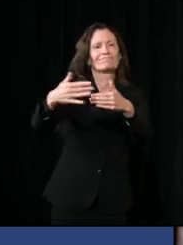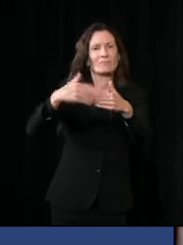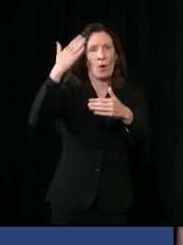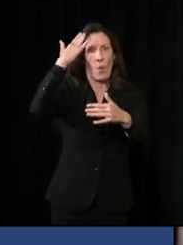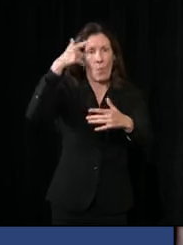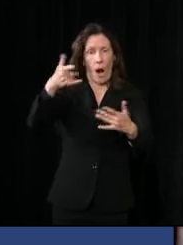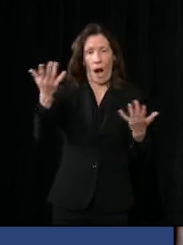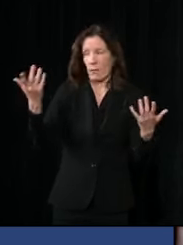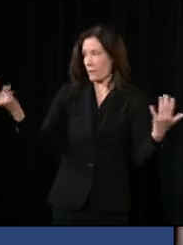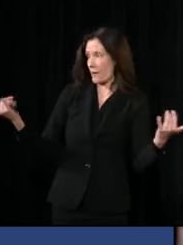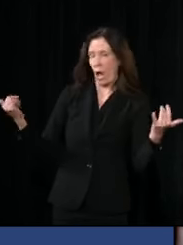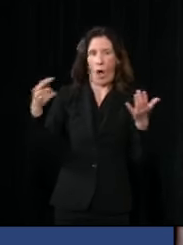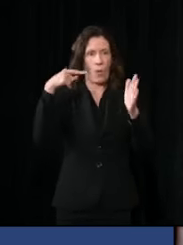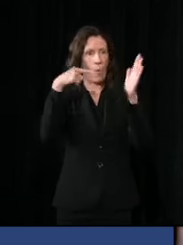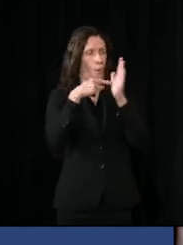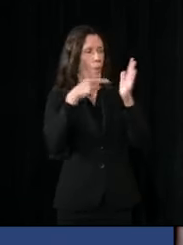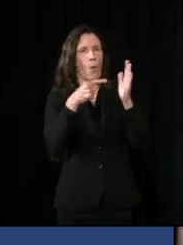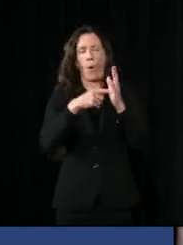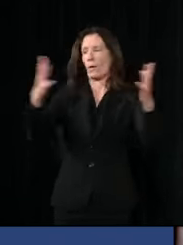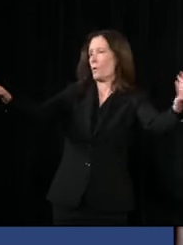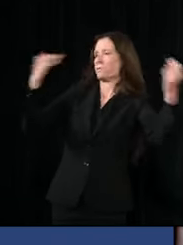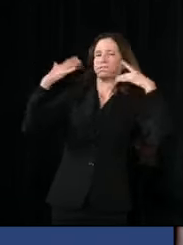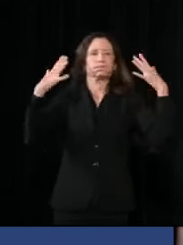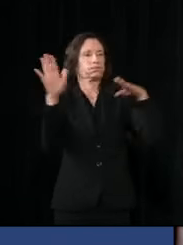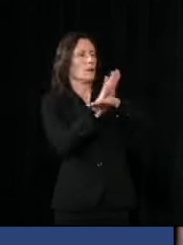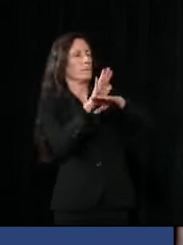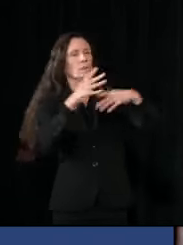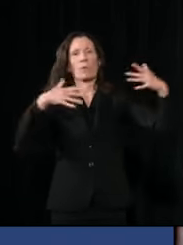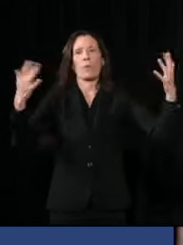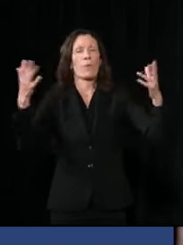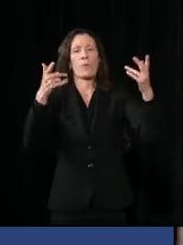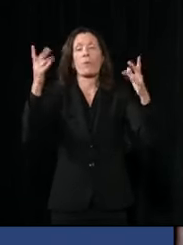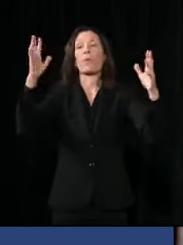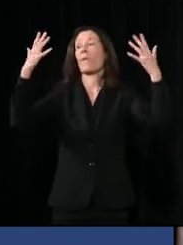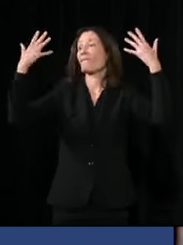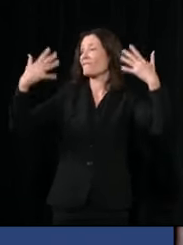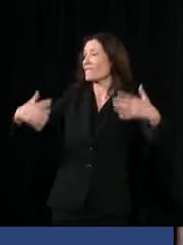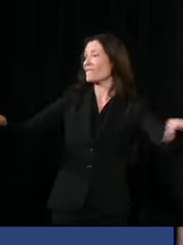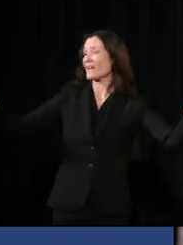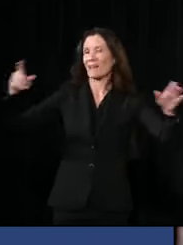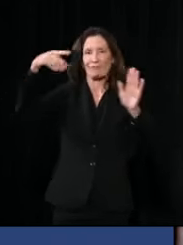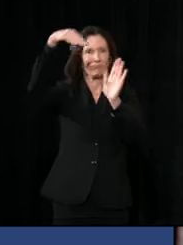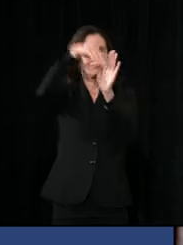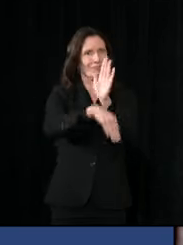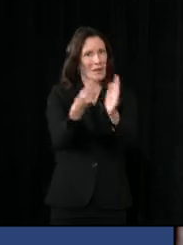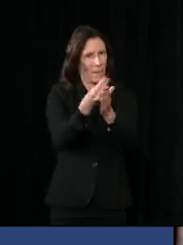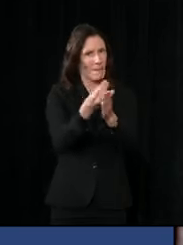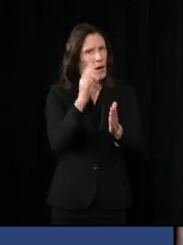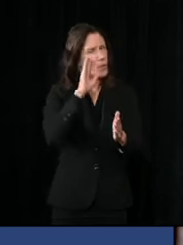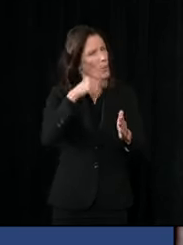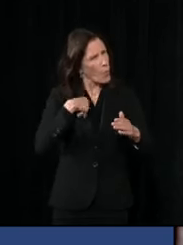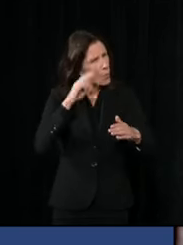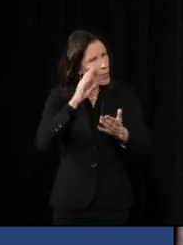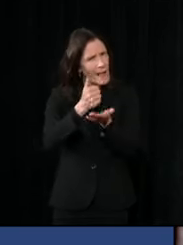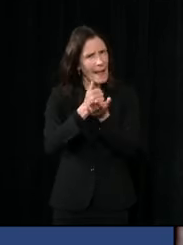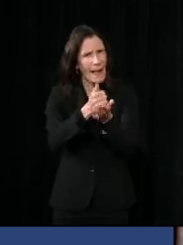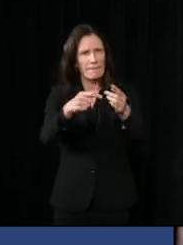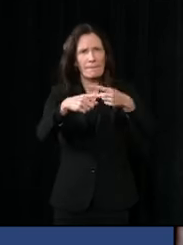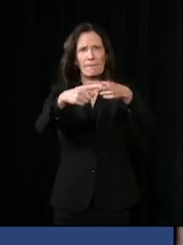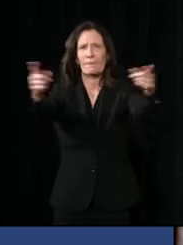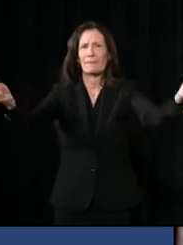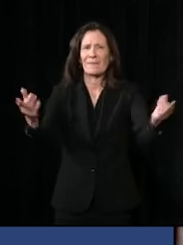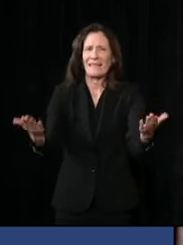long-term, as small businesses restructure and recover. Child care providers, many of whom already